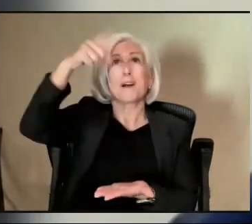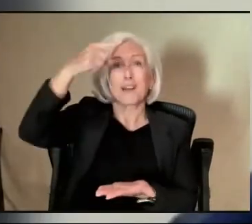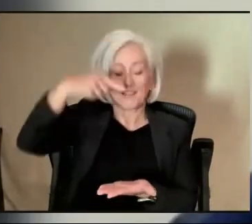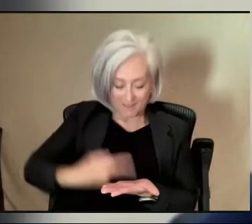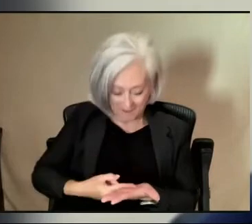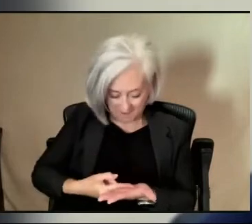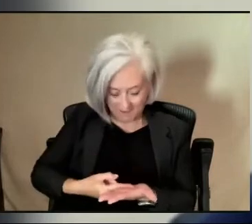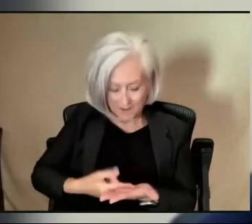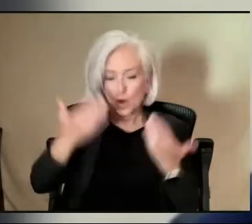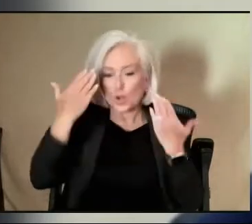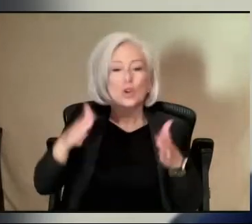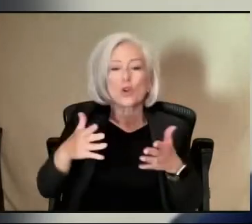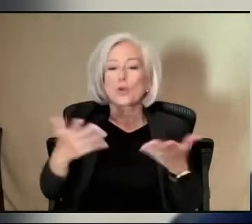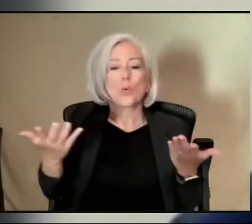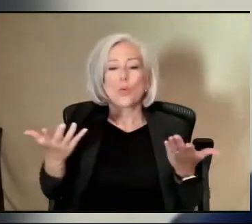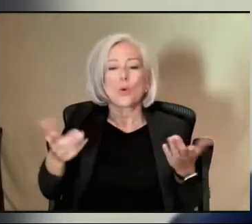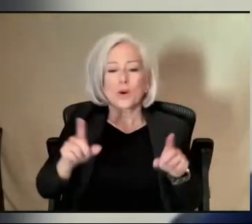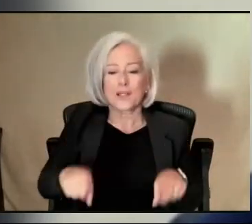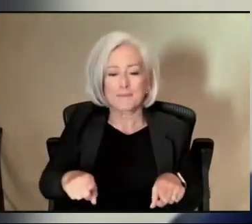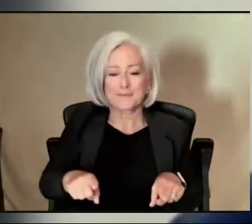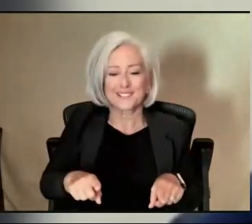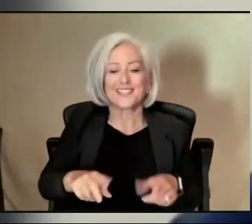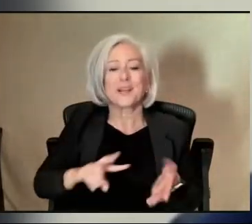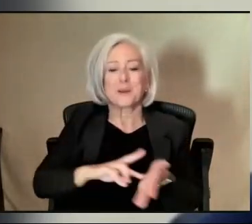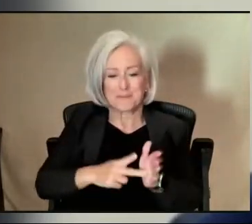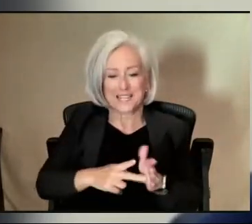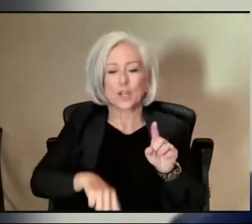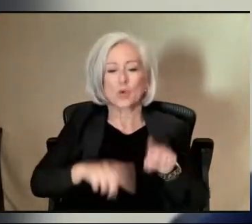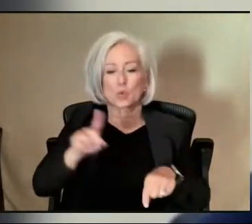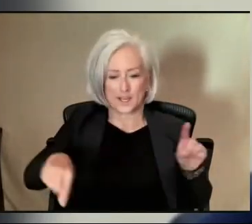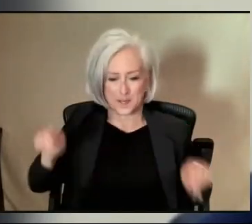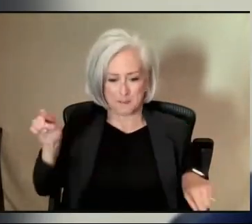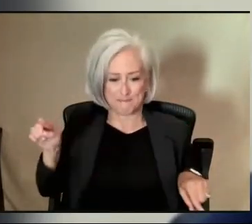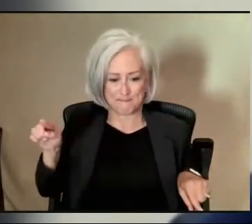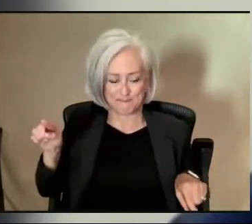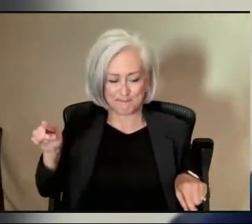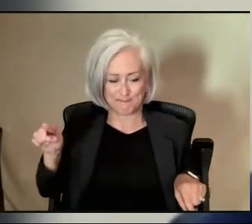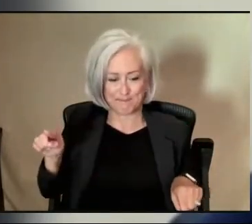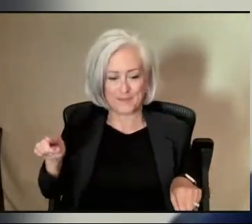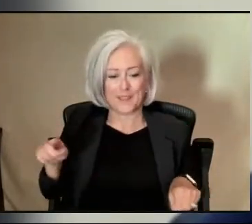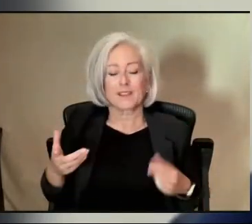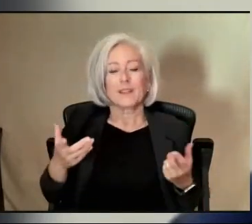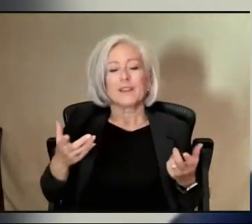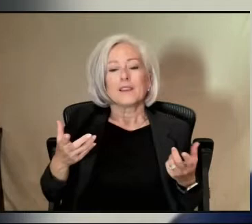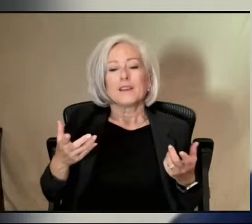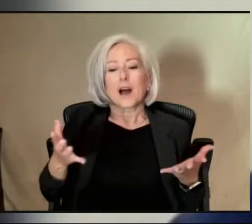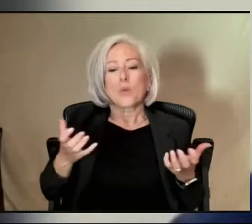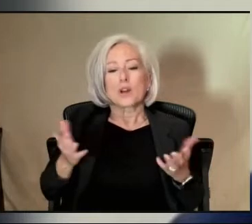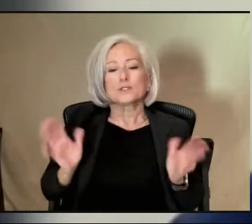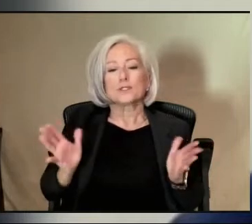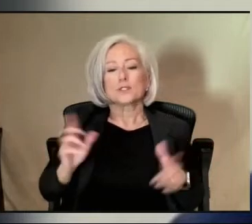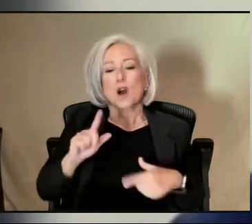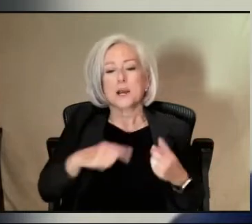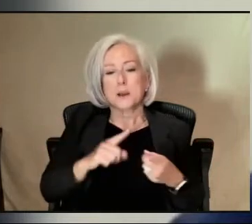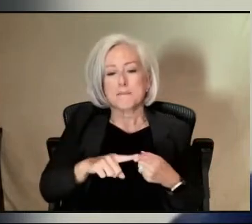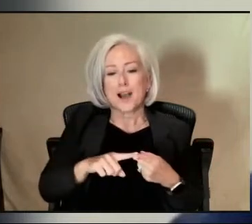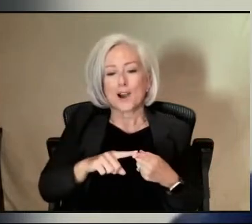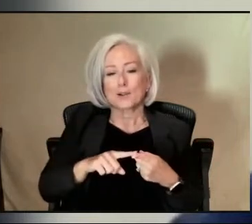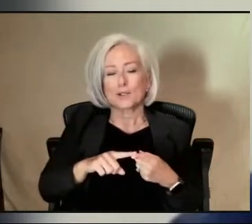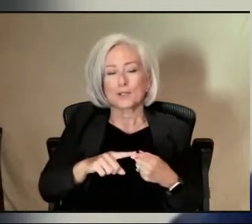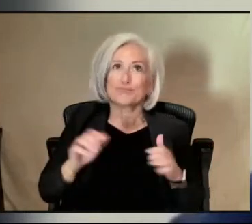it's totally random. But the other thing I think that I like to talk about is that, in using another sports